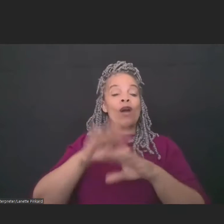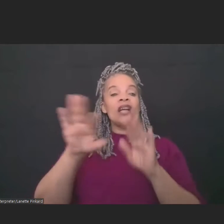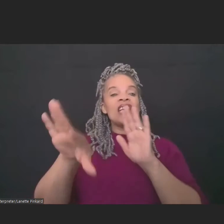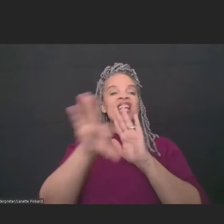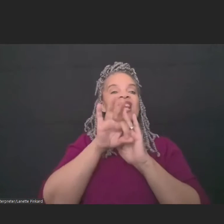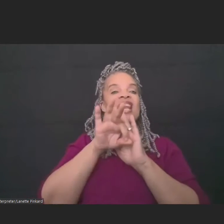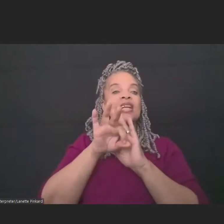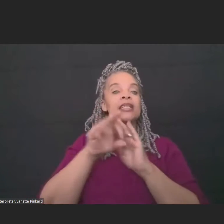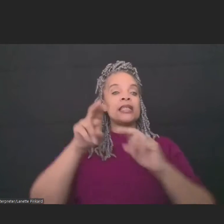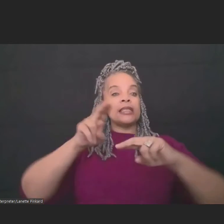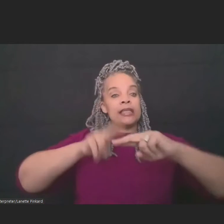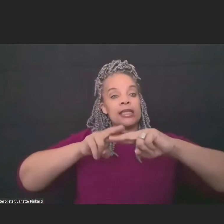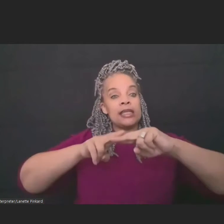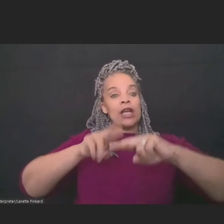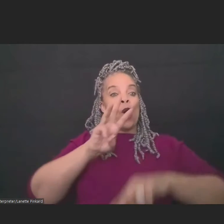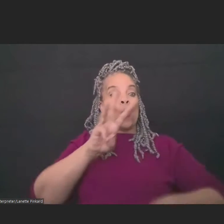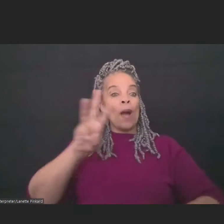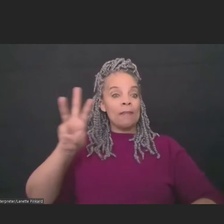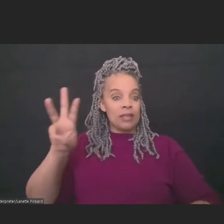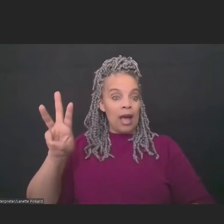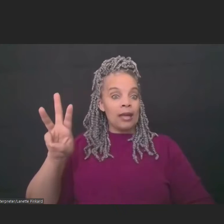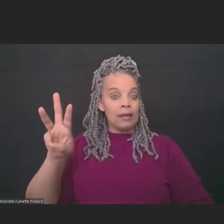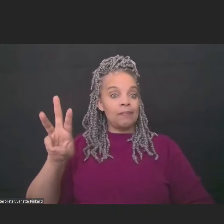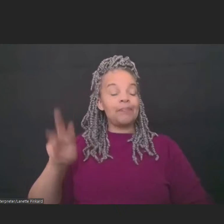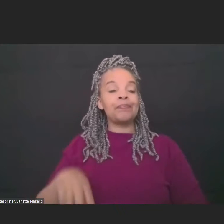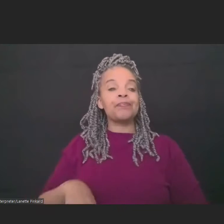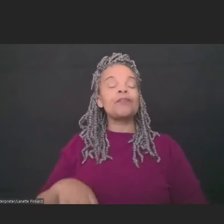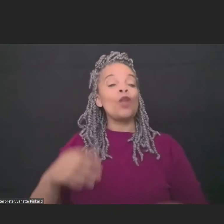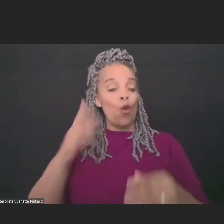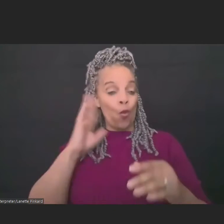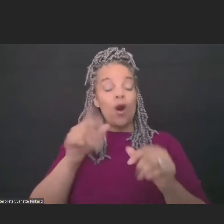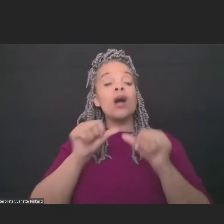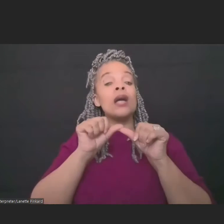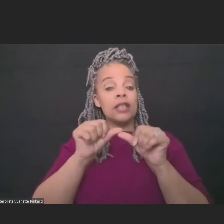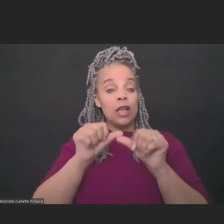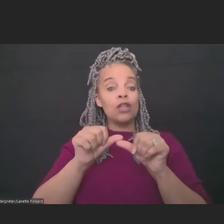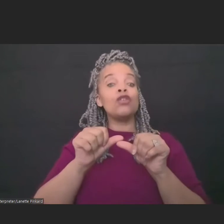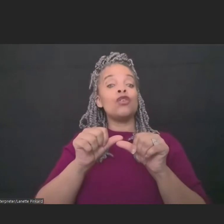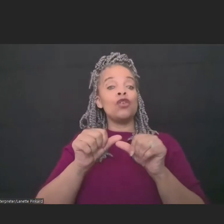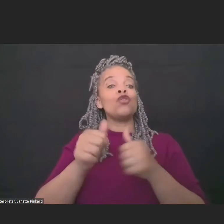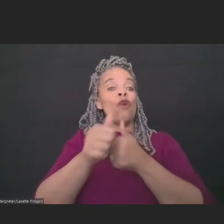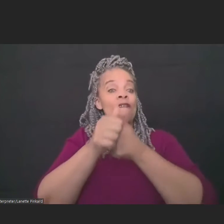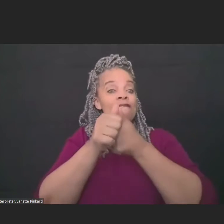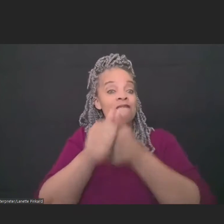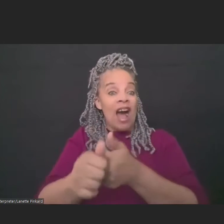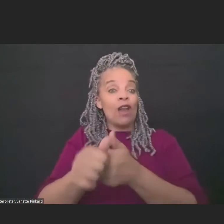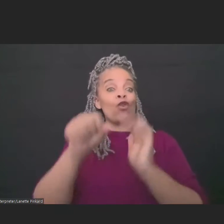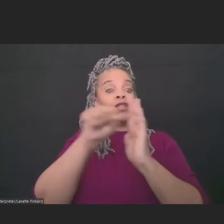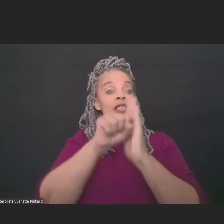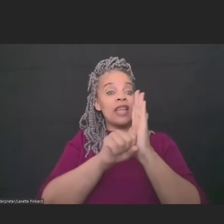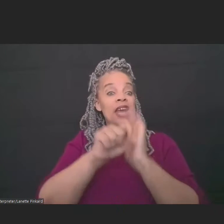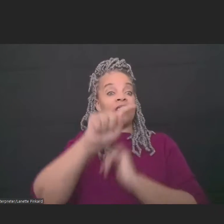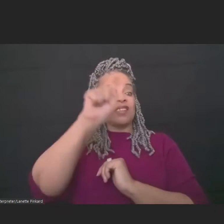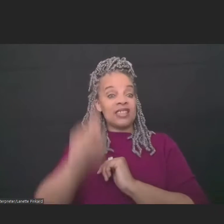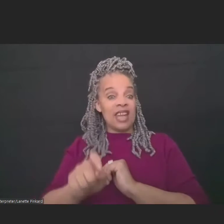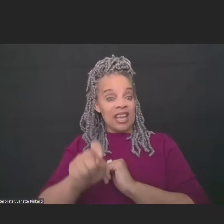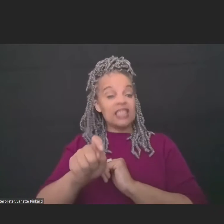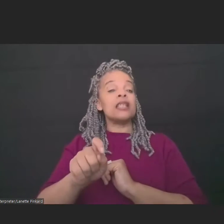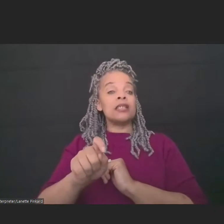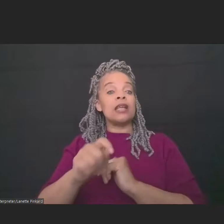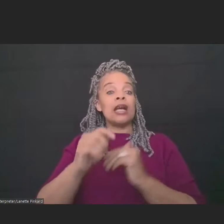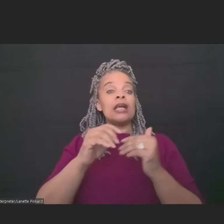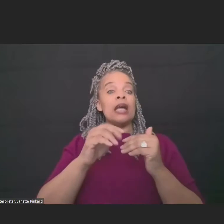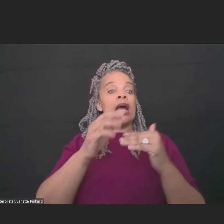Seat website. We are continuing to follow the state of Texas guidelines for